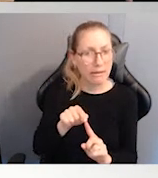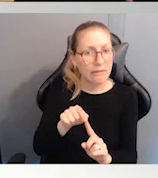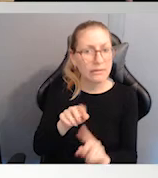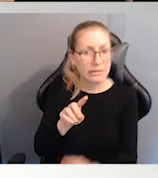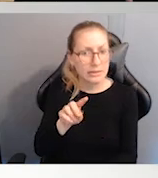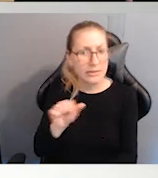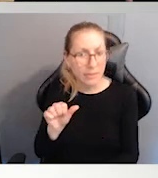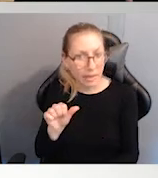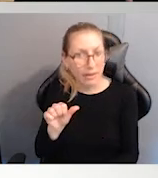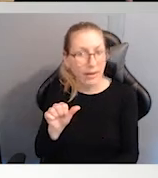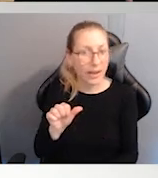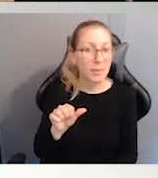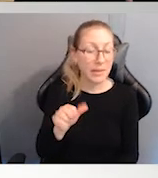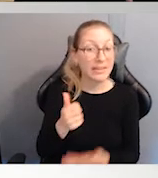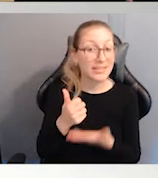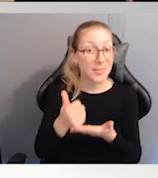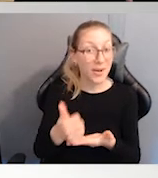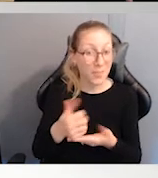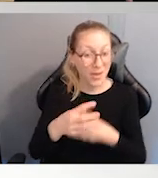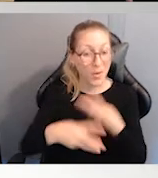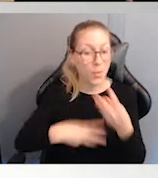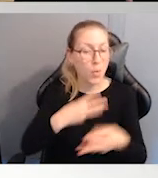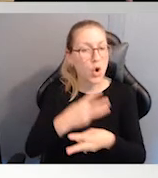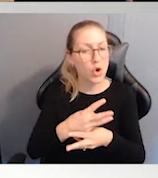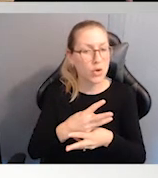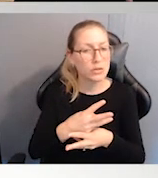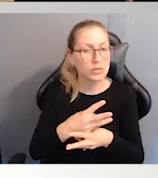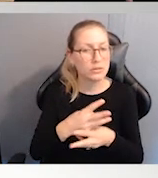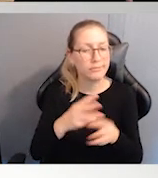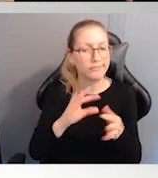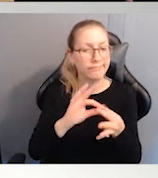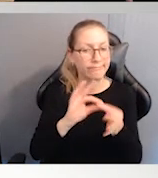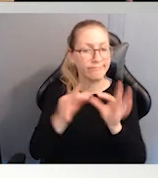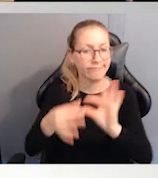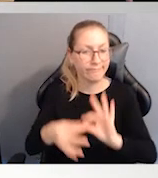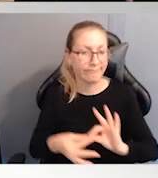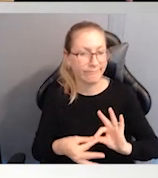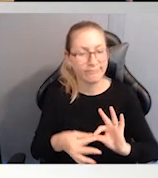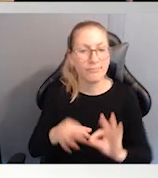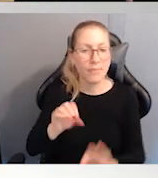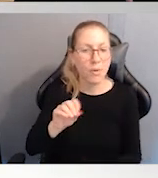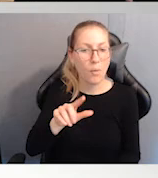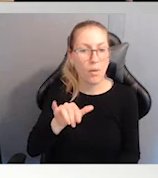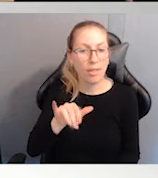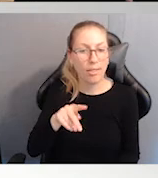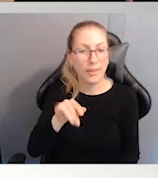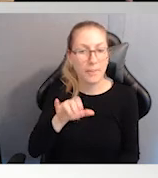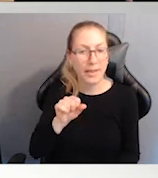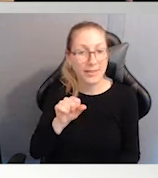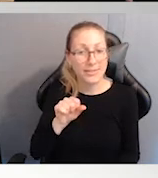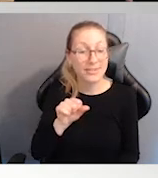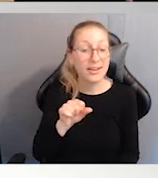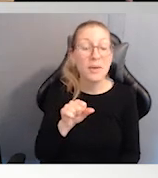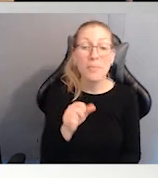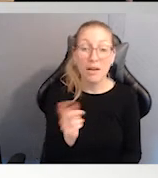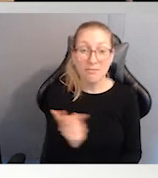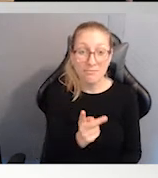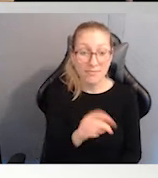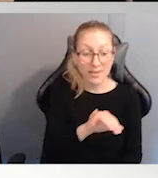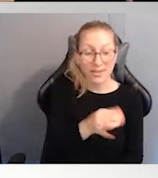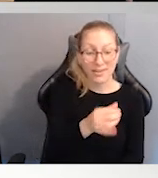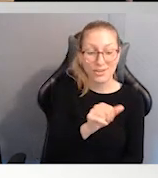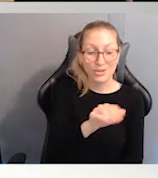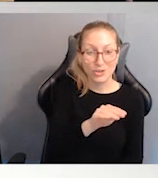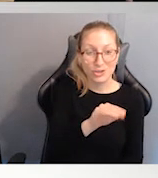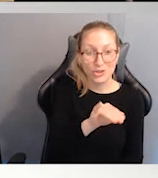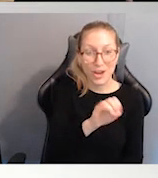Special Olympics. He's going to be helping with that. Don't know exactly the roles because there's so much going on. And Jamie and Amanda are trying to get married as well,